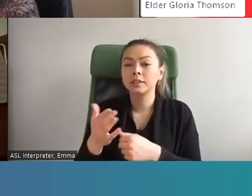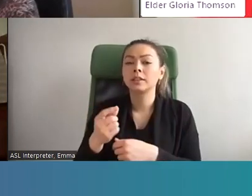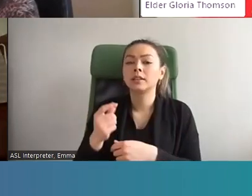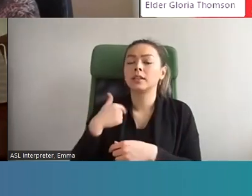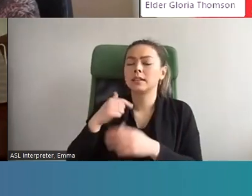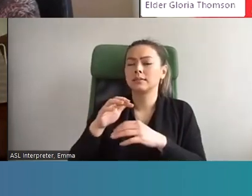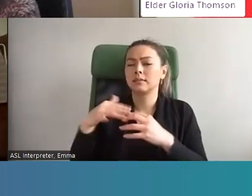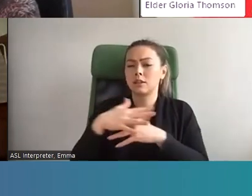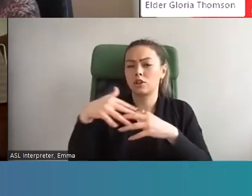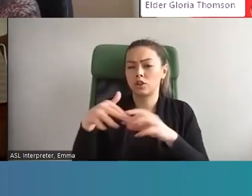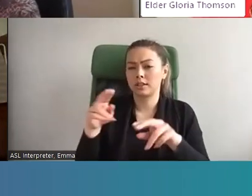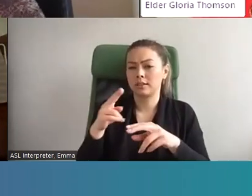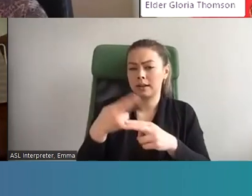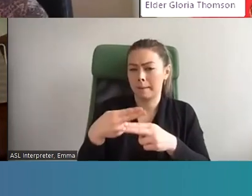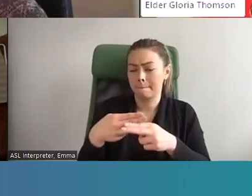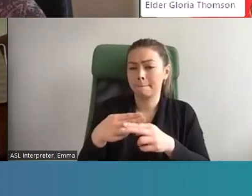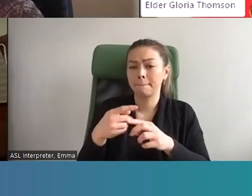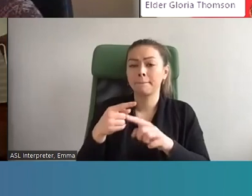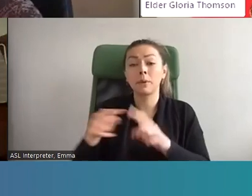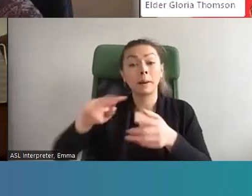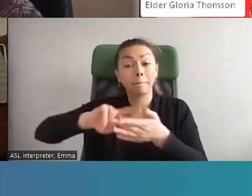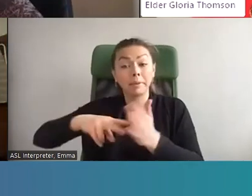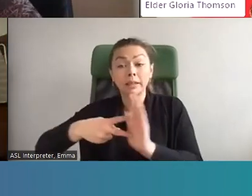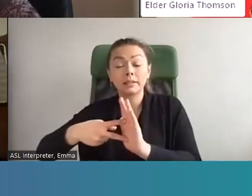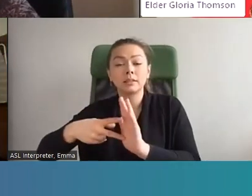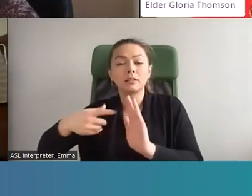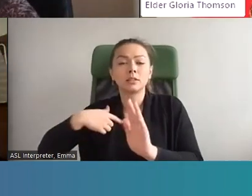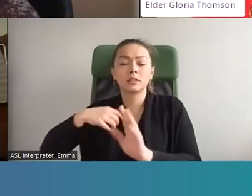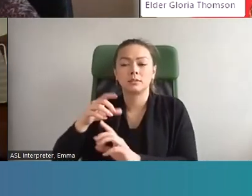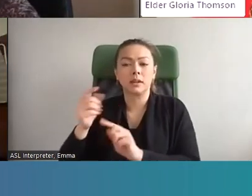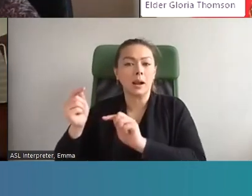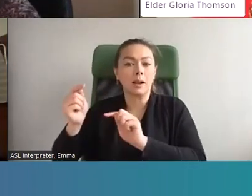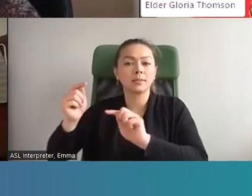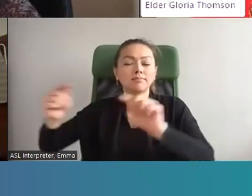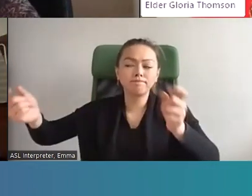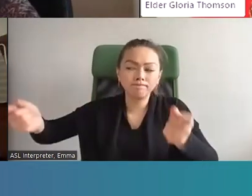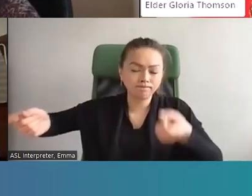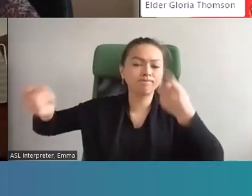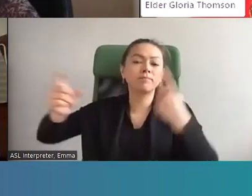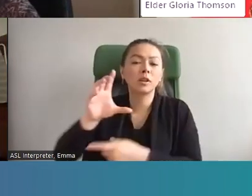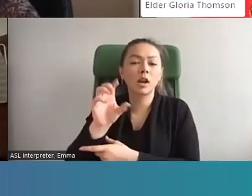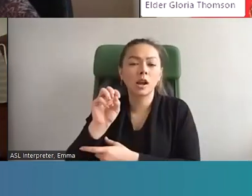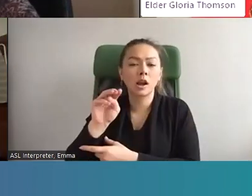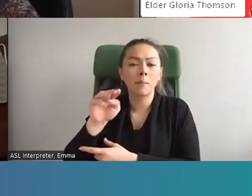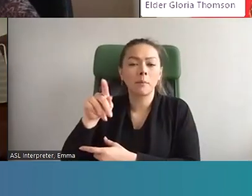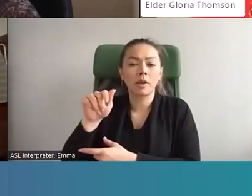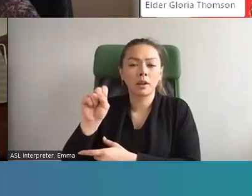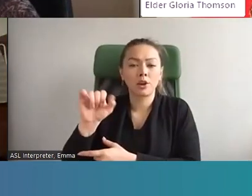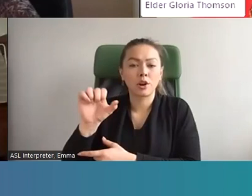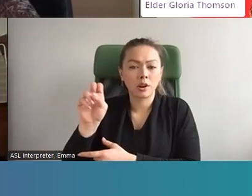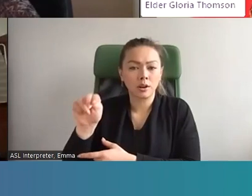place of compassion. So, and it relates to all aspects of our life, like injustice